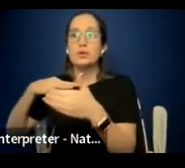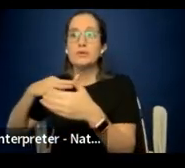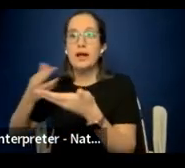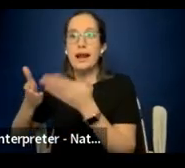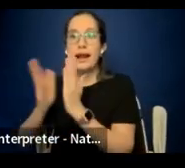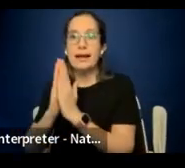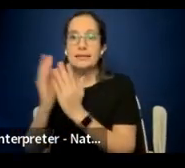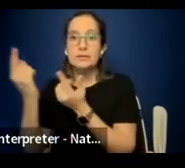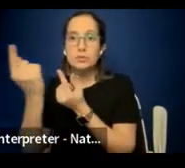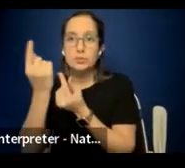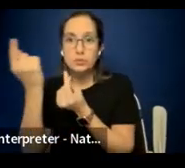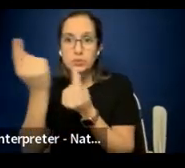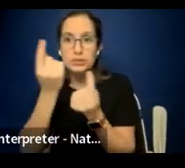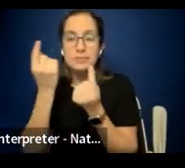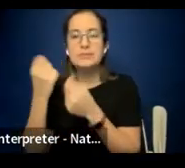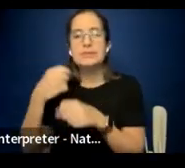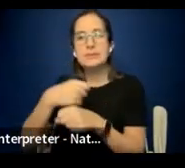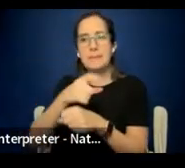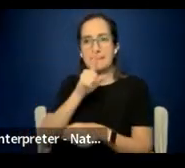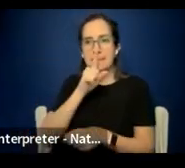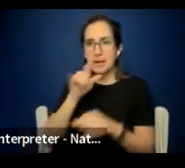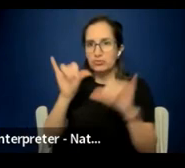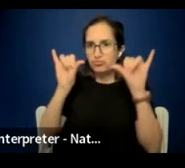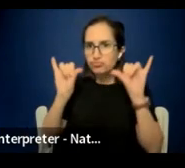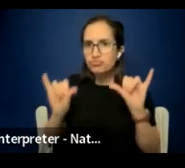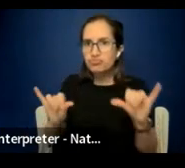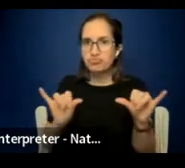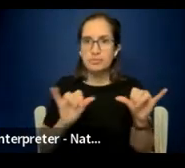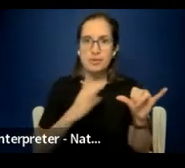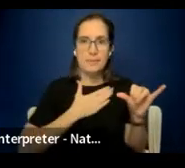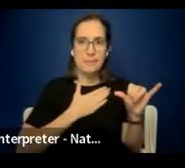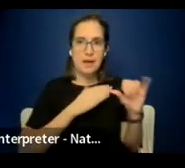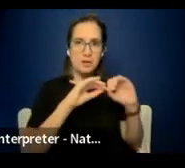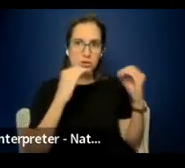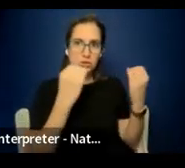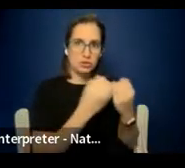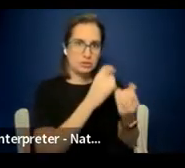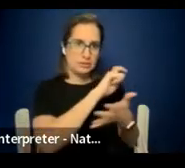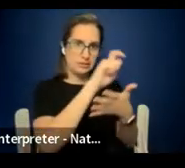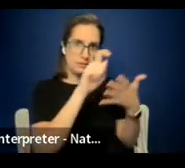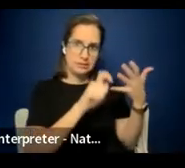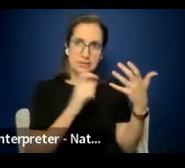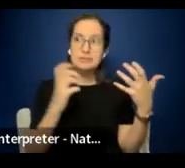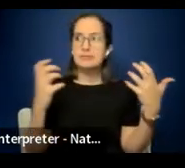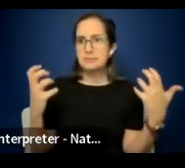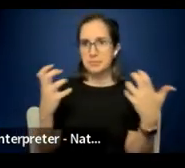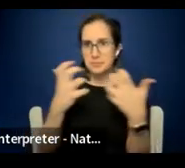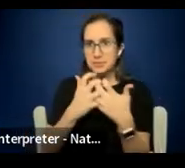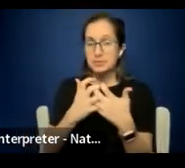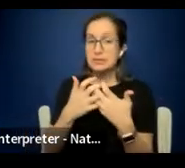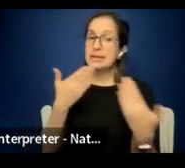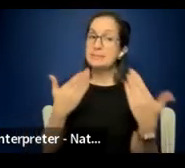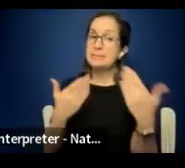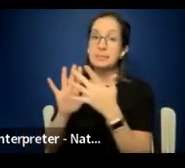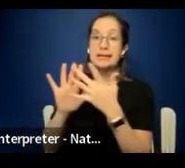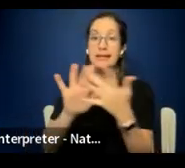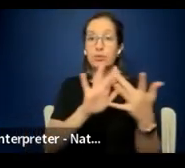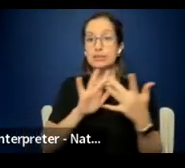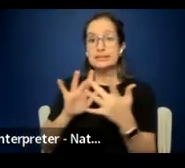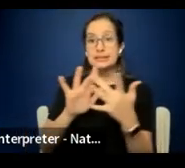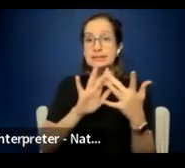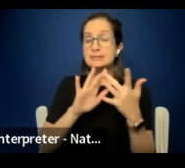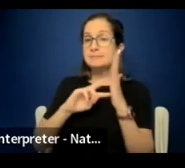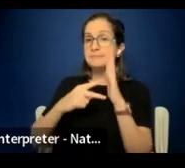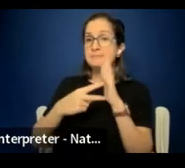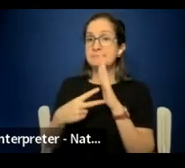still meeting a critical need of your organization. You know, and maybe it's just networking. And if that's going to help you in terms of